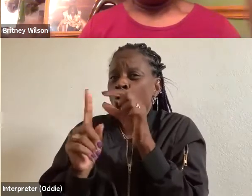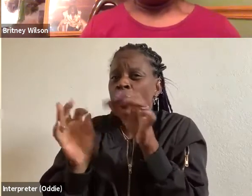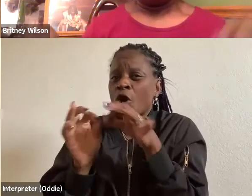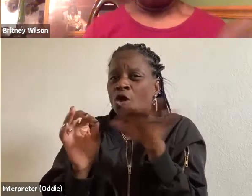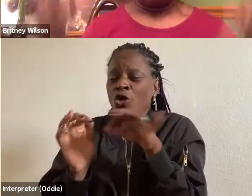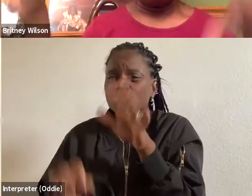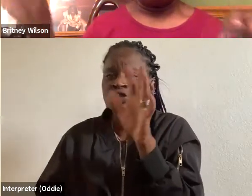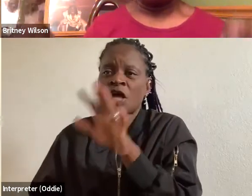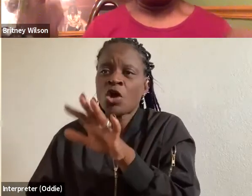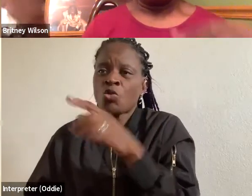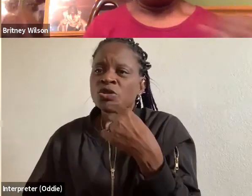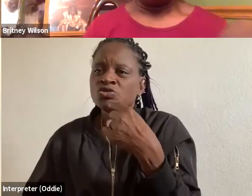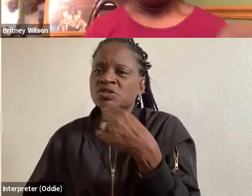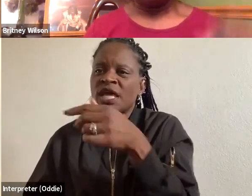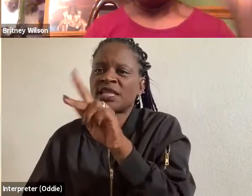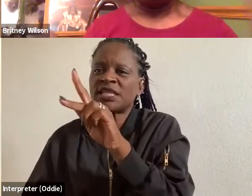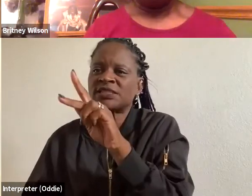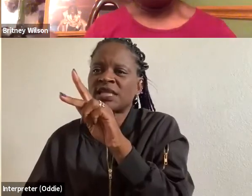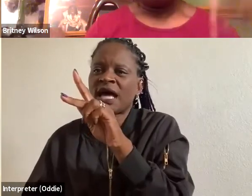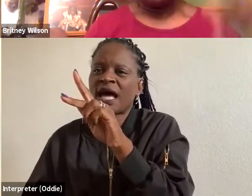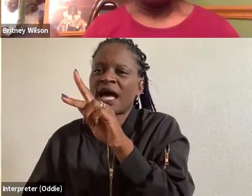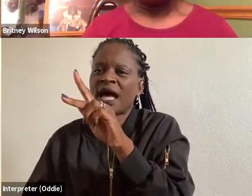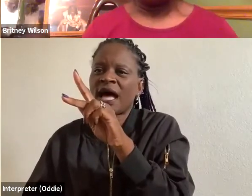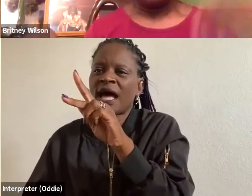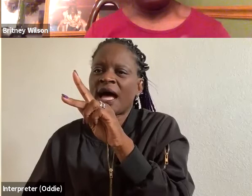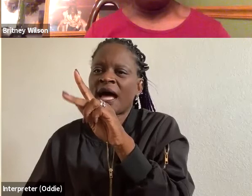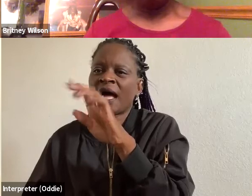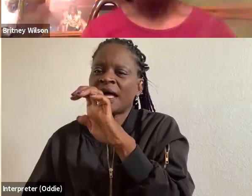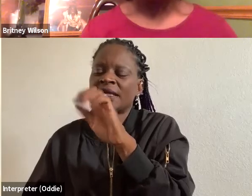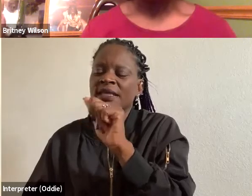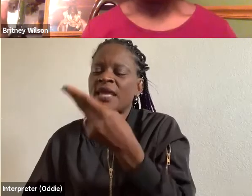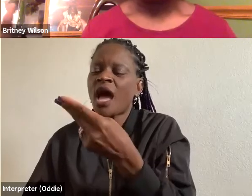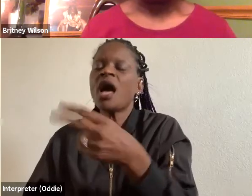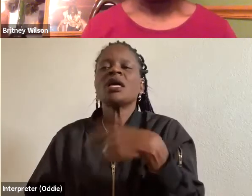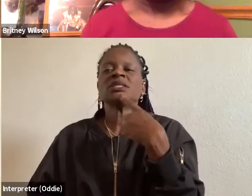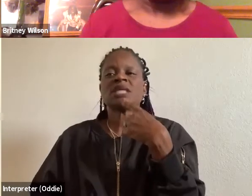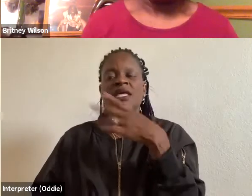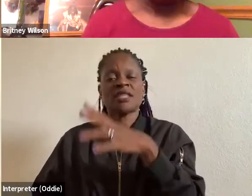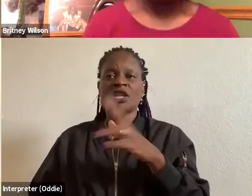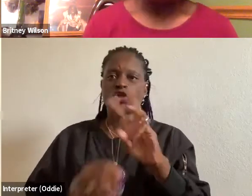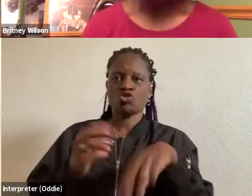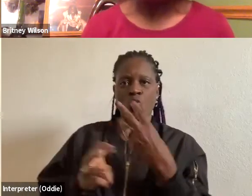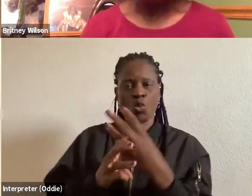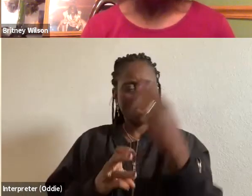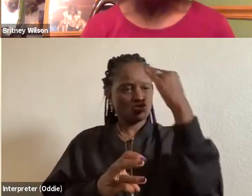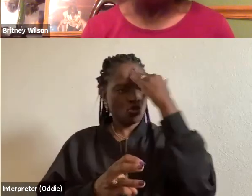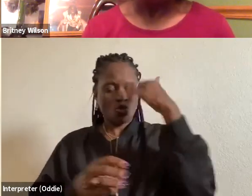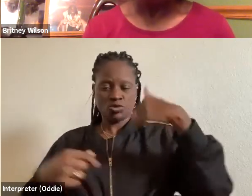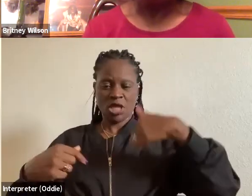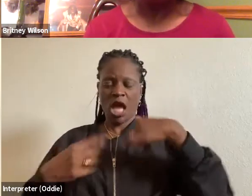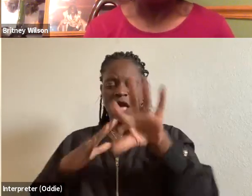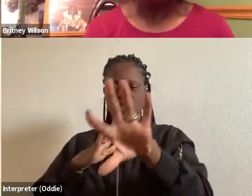like, you know, I want to leave this world knowing that the world knows that I chose to live. And that's exactly it. All